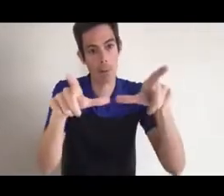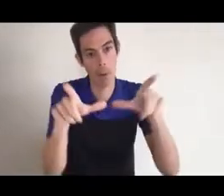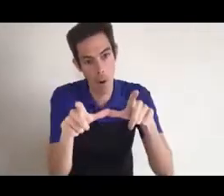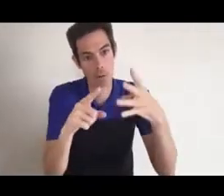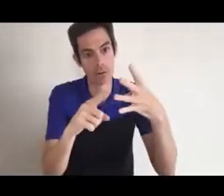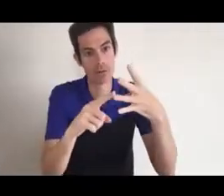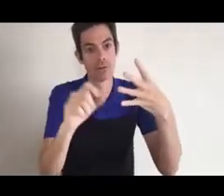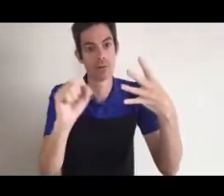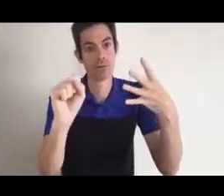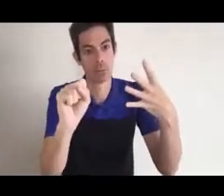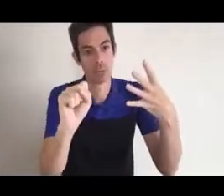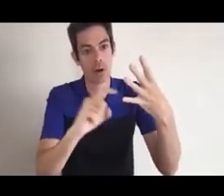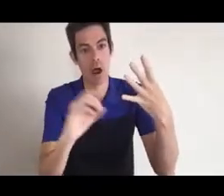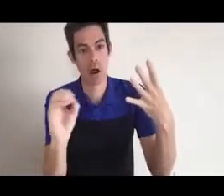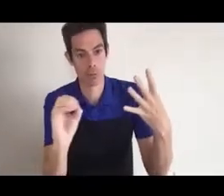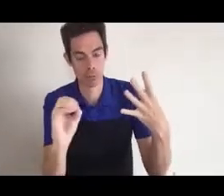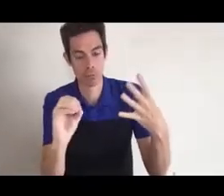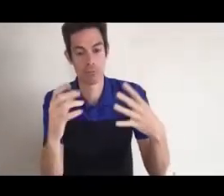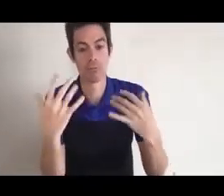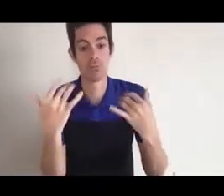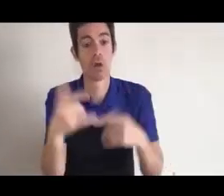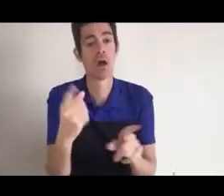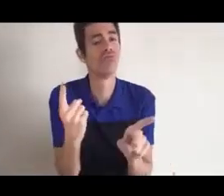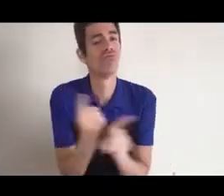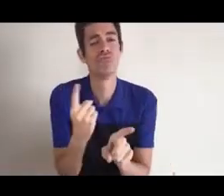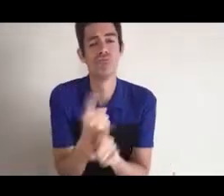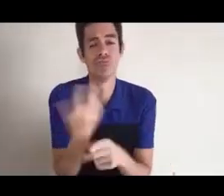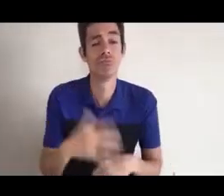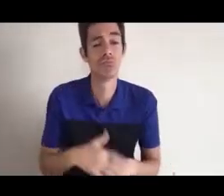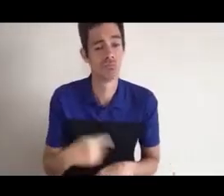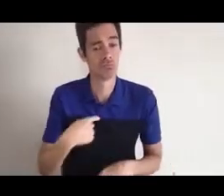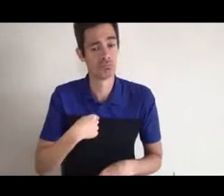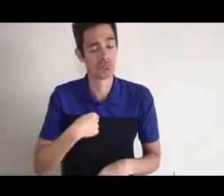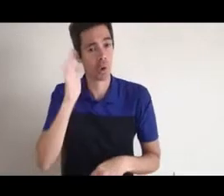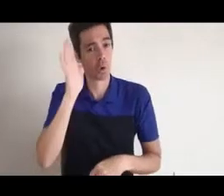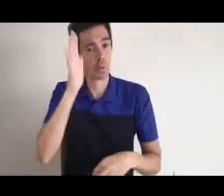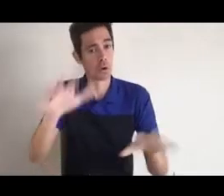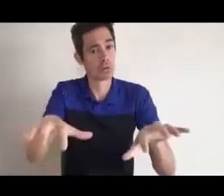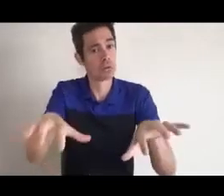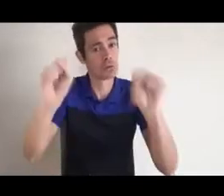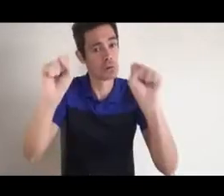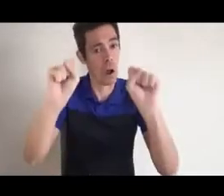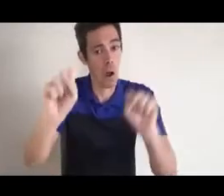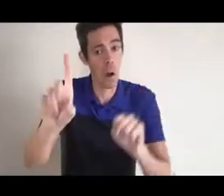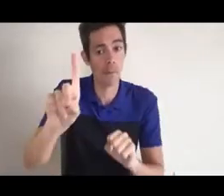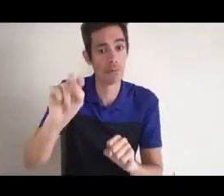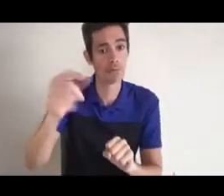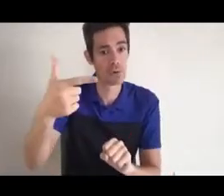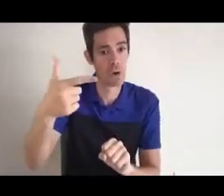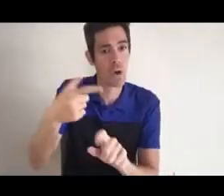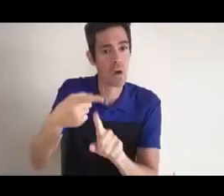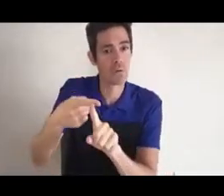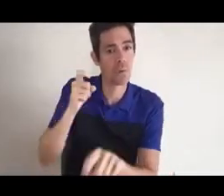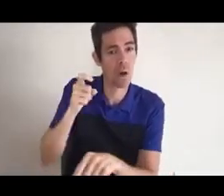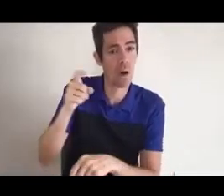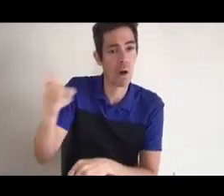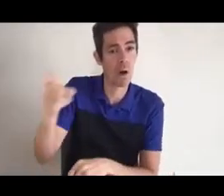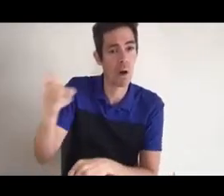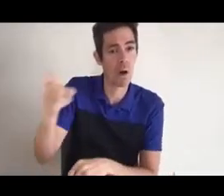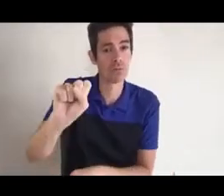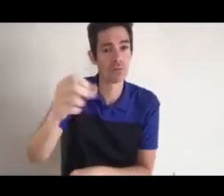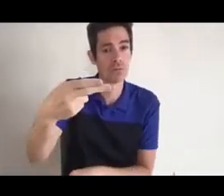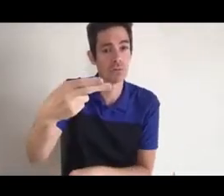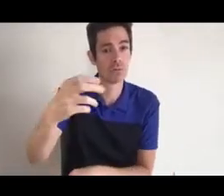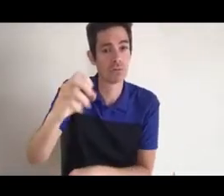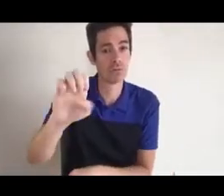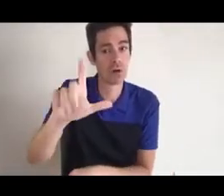includes time, location, subject, and object. It states, I will adopt a